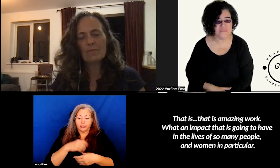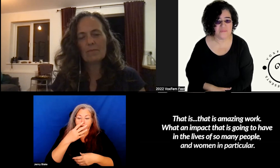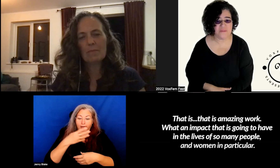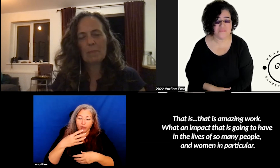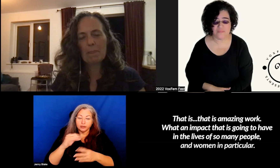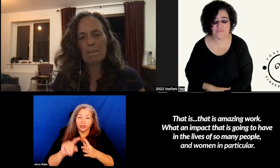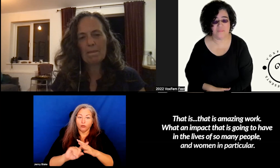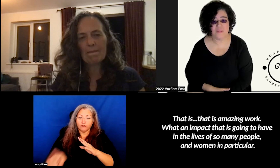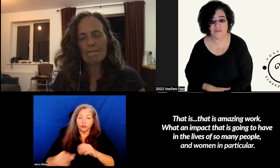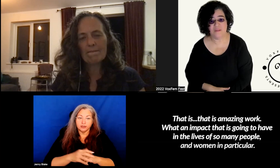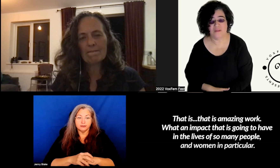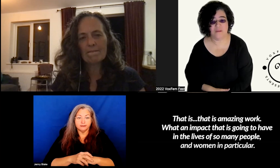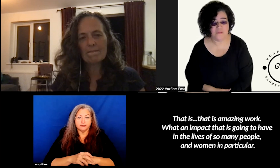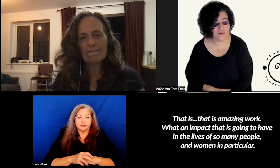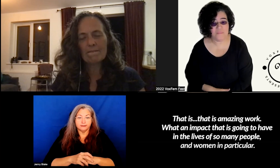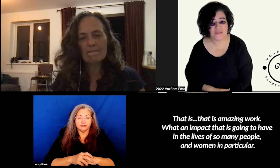That is